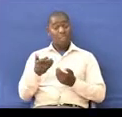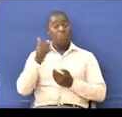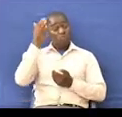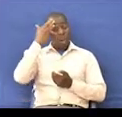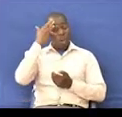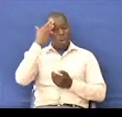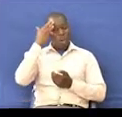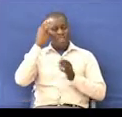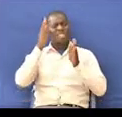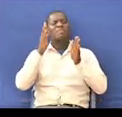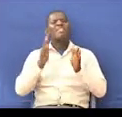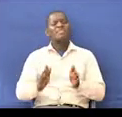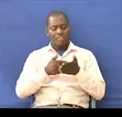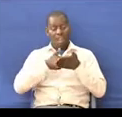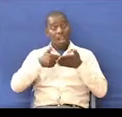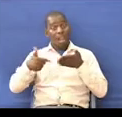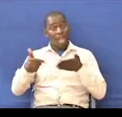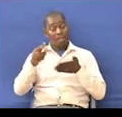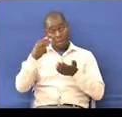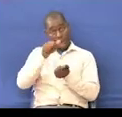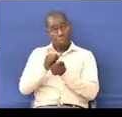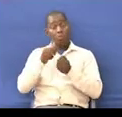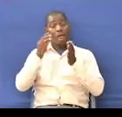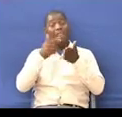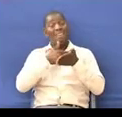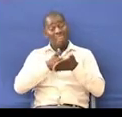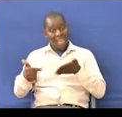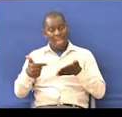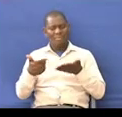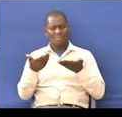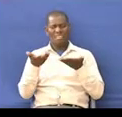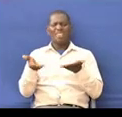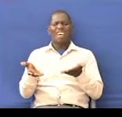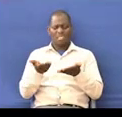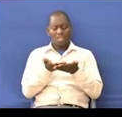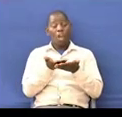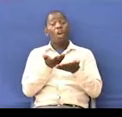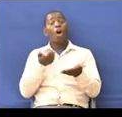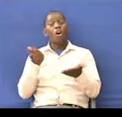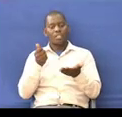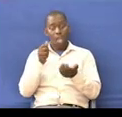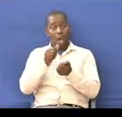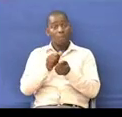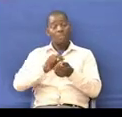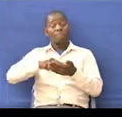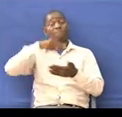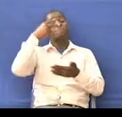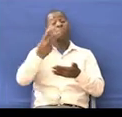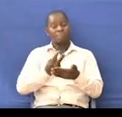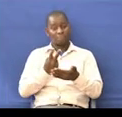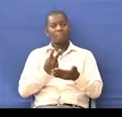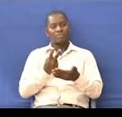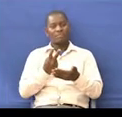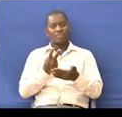the specific name or the actual name which is the cause of object to turn, now we'll be